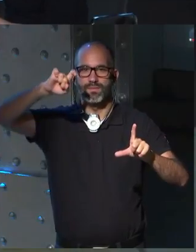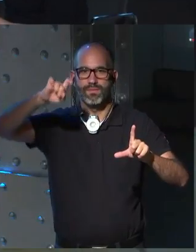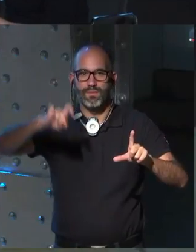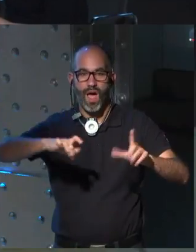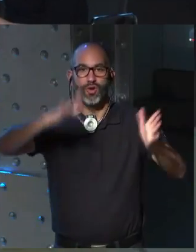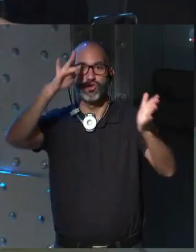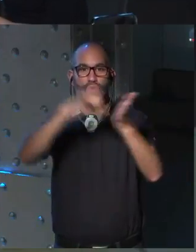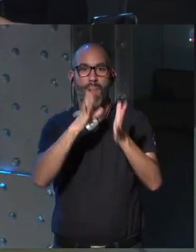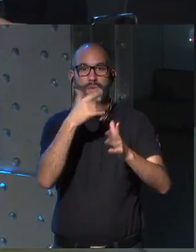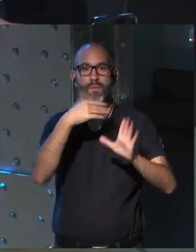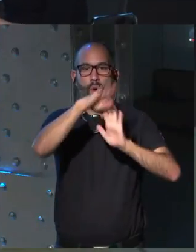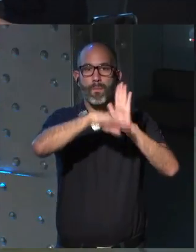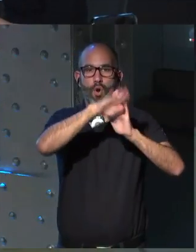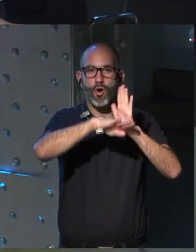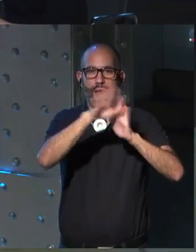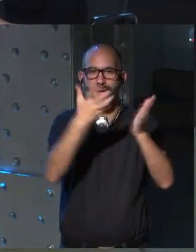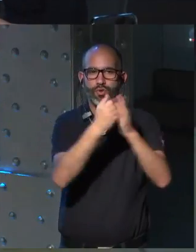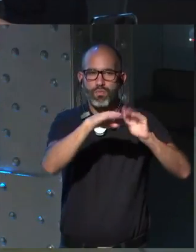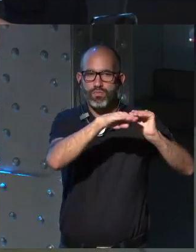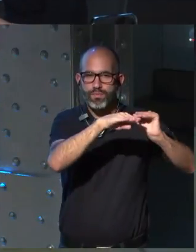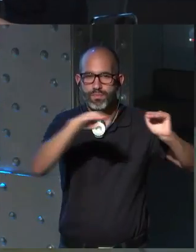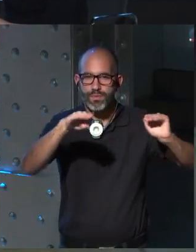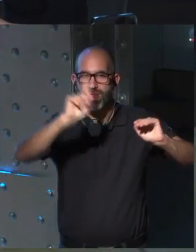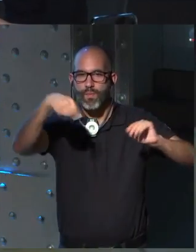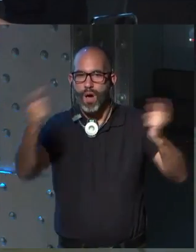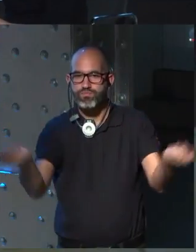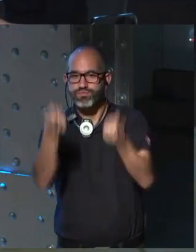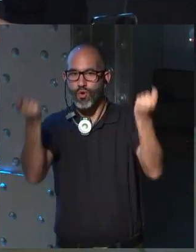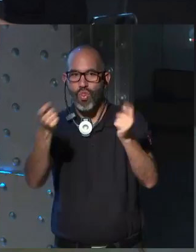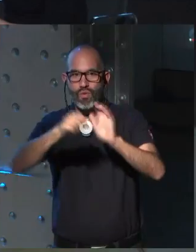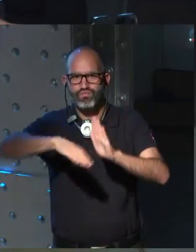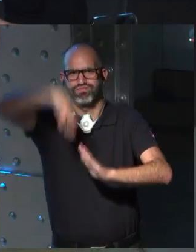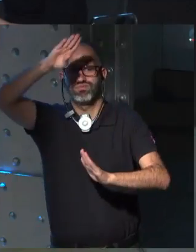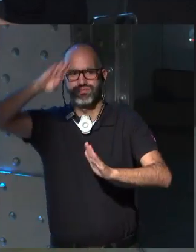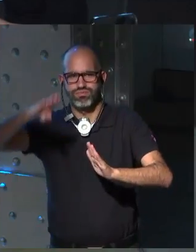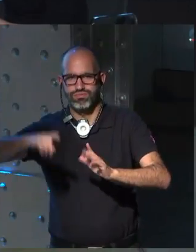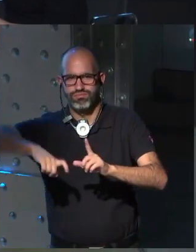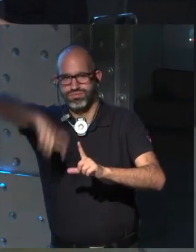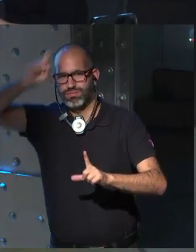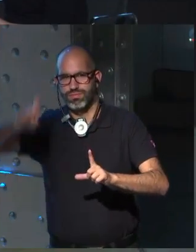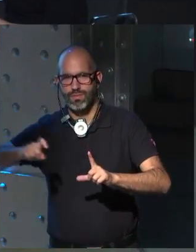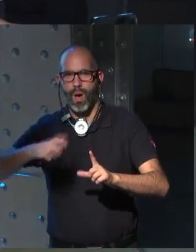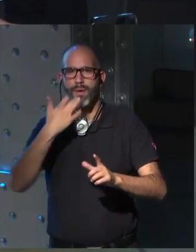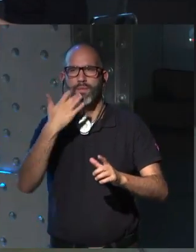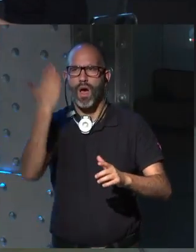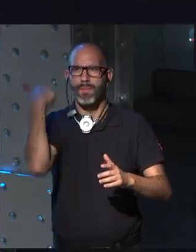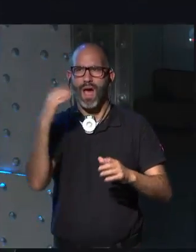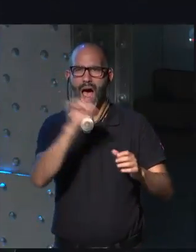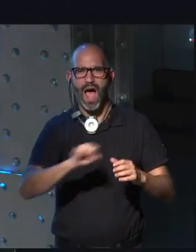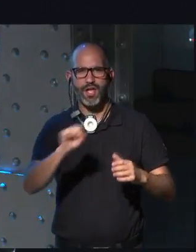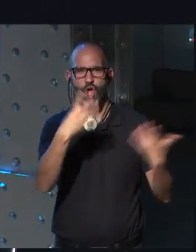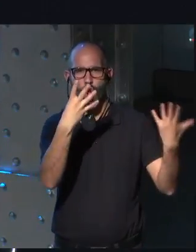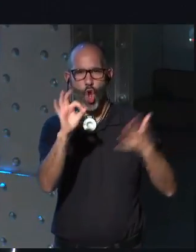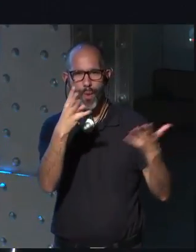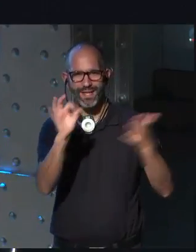fascinating to me that loudness was something that, what the loudness war is in the 90s, there were roots of it before that, but really in the 90s, records just started